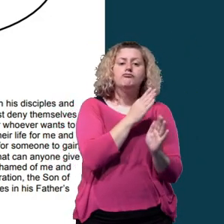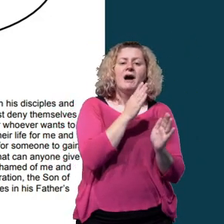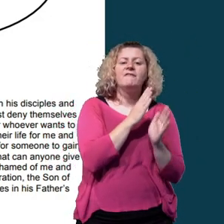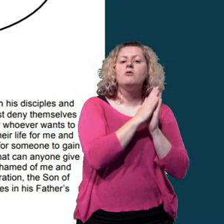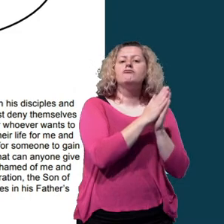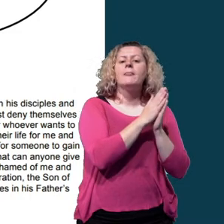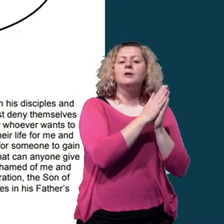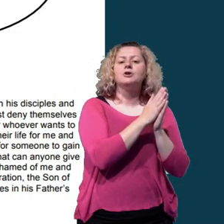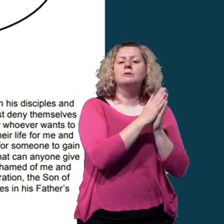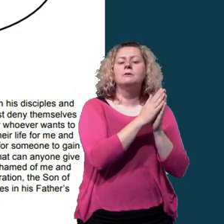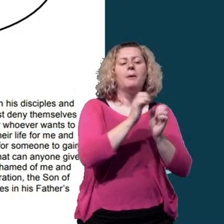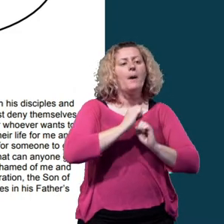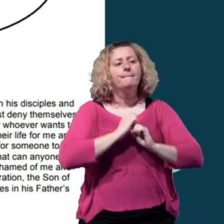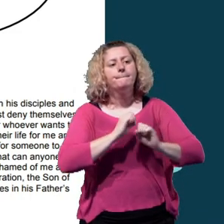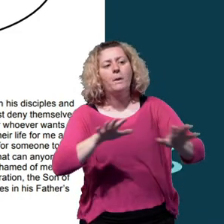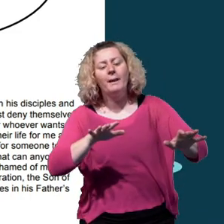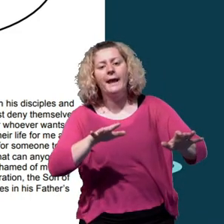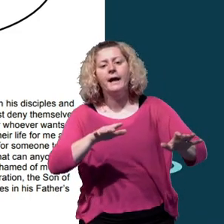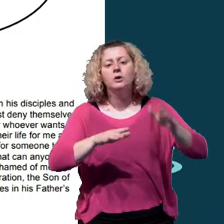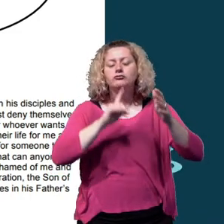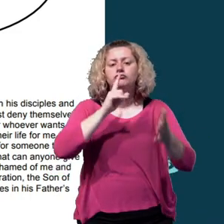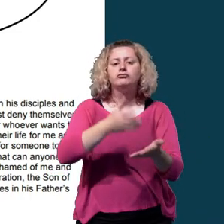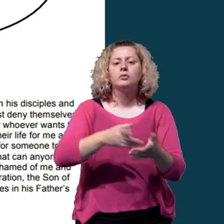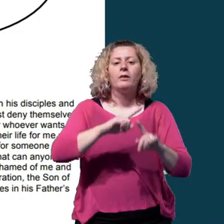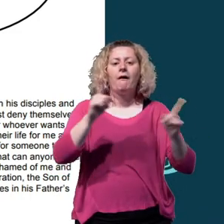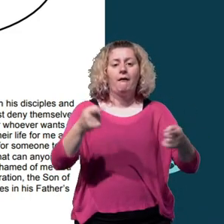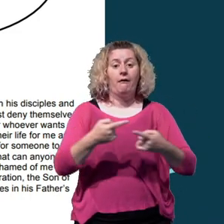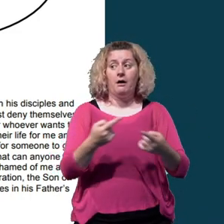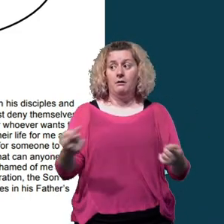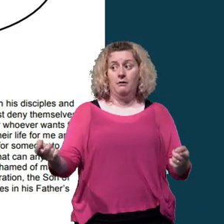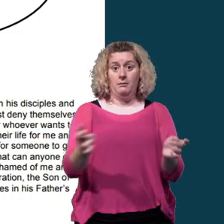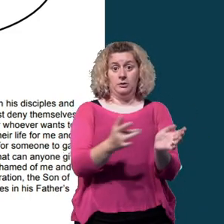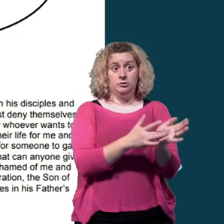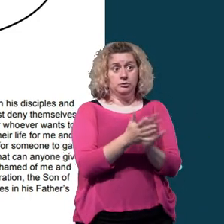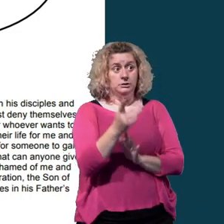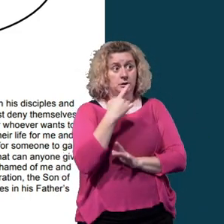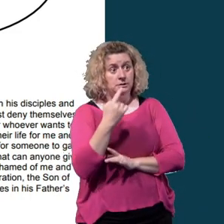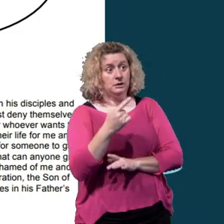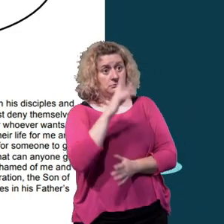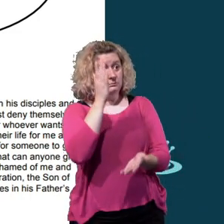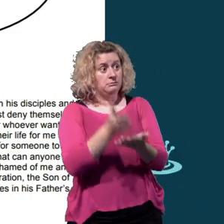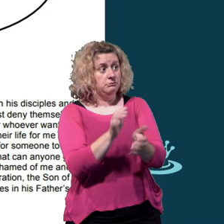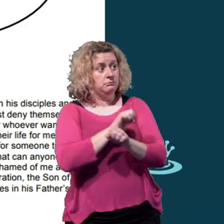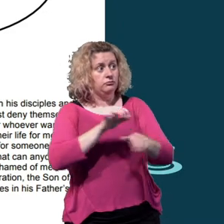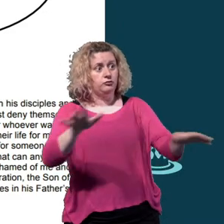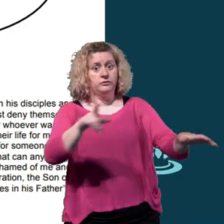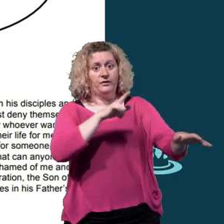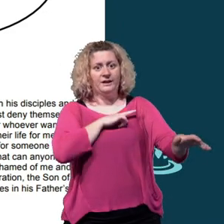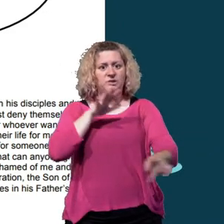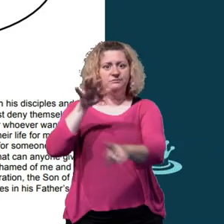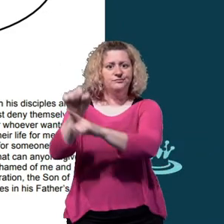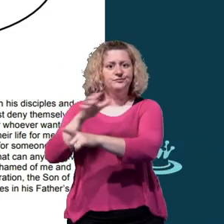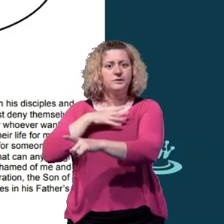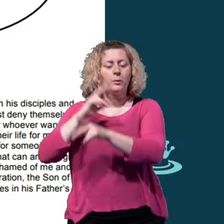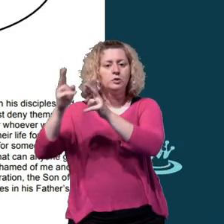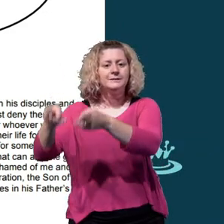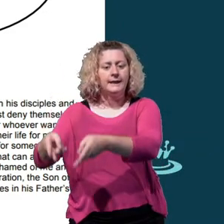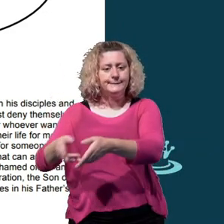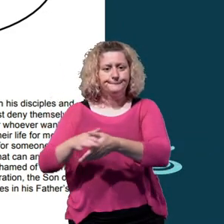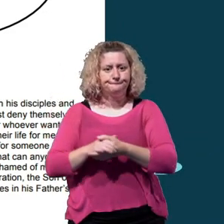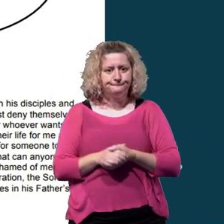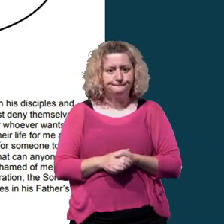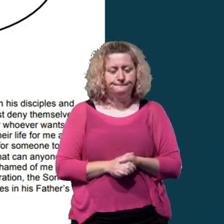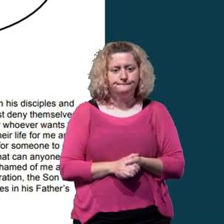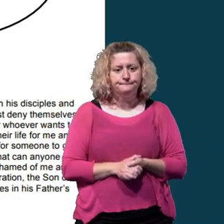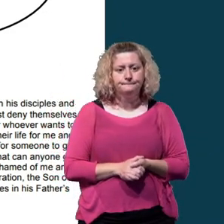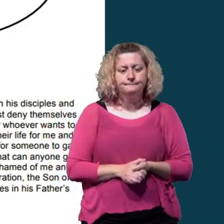can't have public truth. And Jesus said, this is a public truth, and that's why they wanted them dead. And so here they are, and he's got